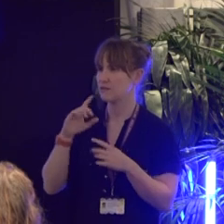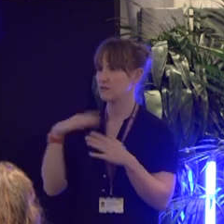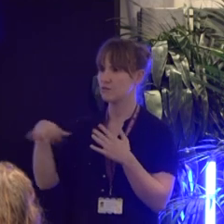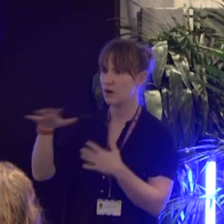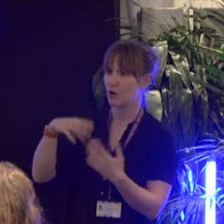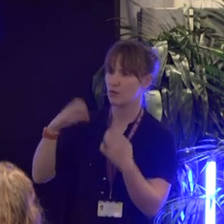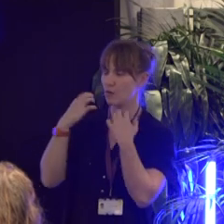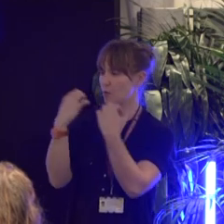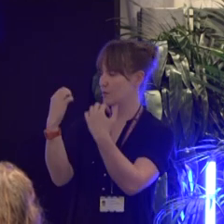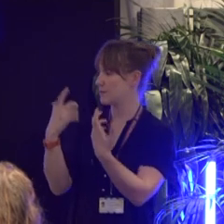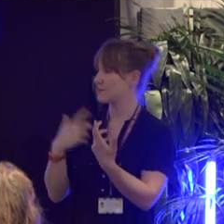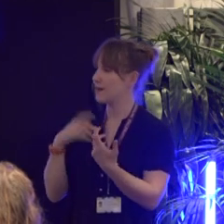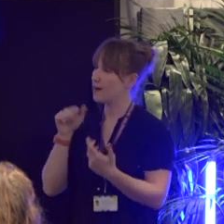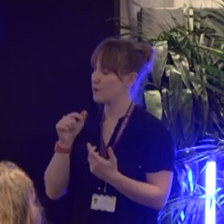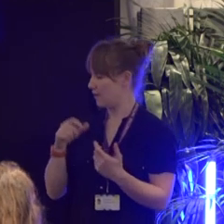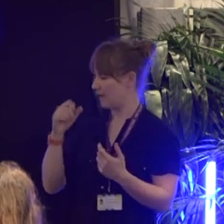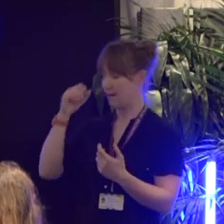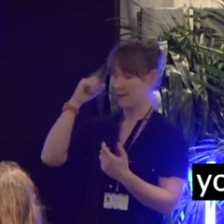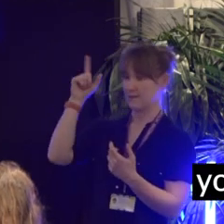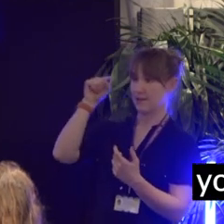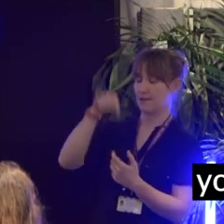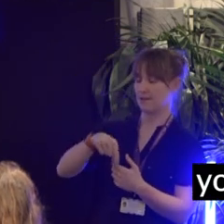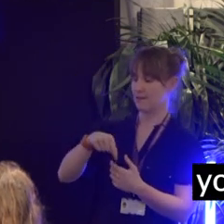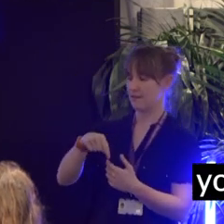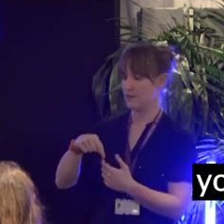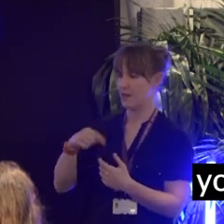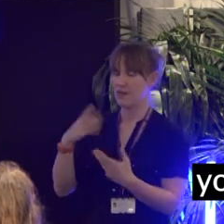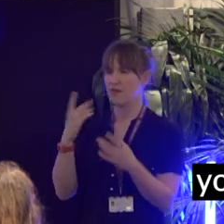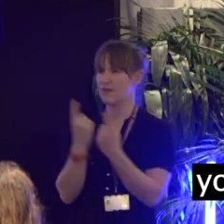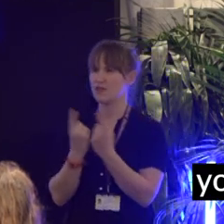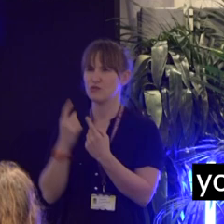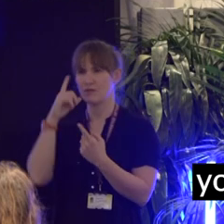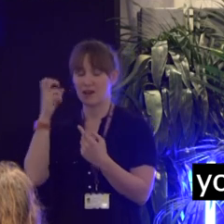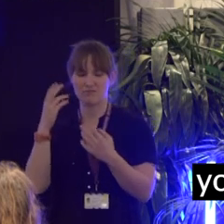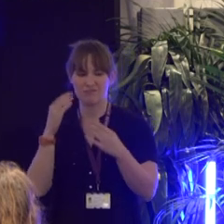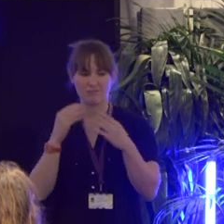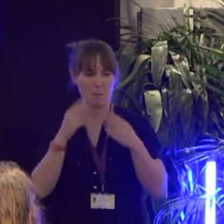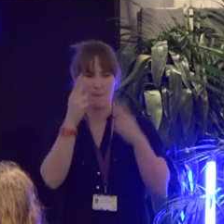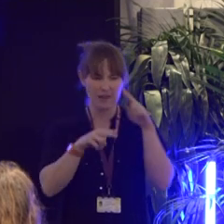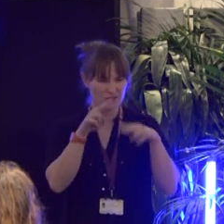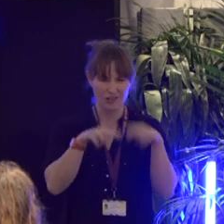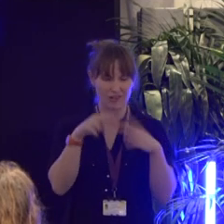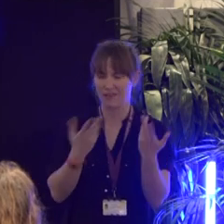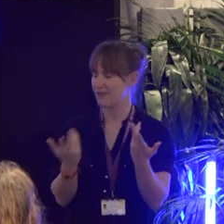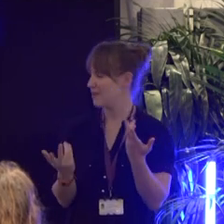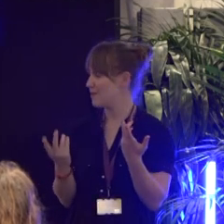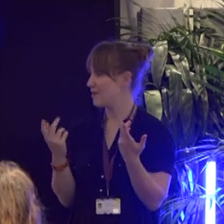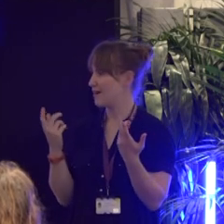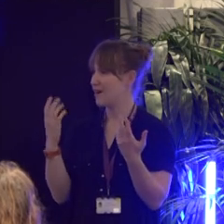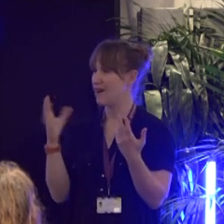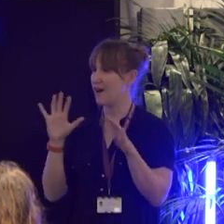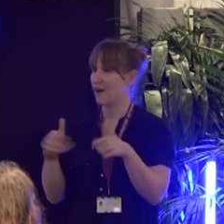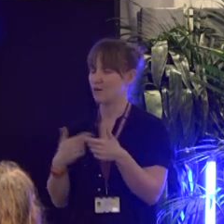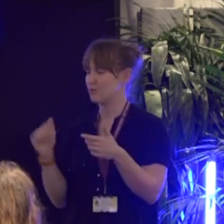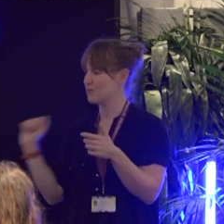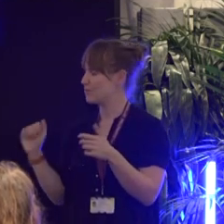how that idea of the stuff you can't measure comes into your work. That's open for